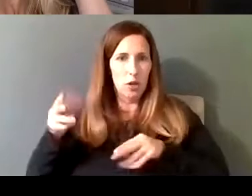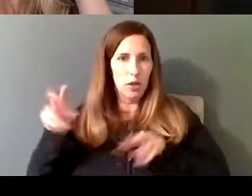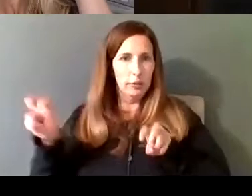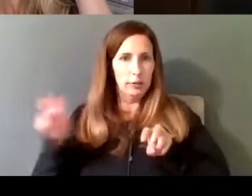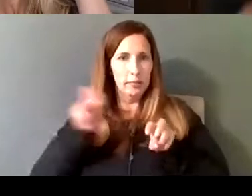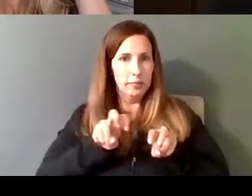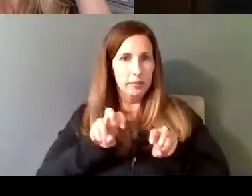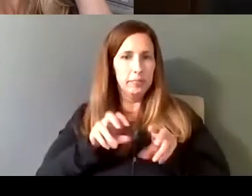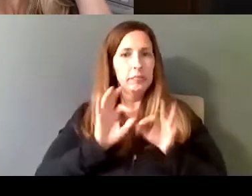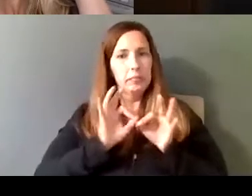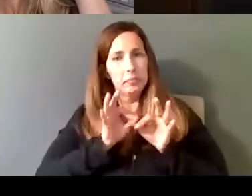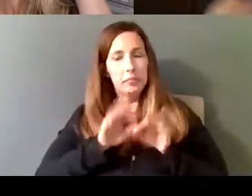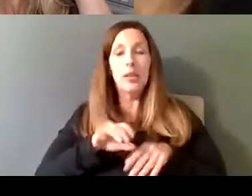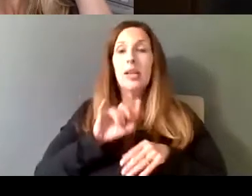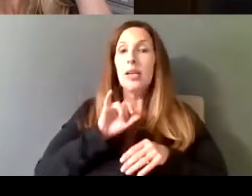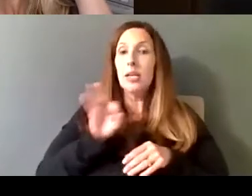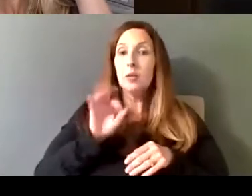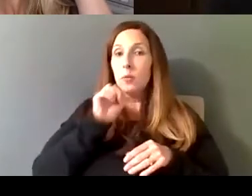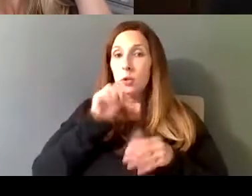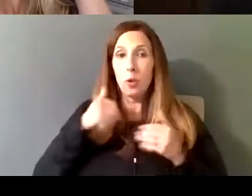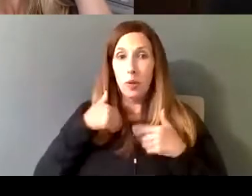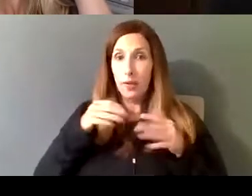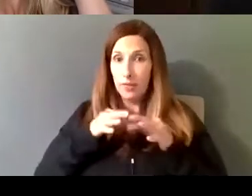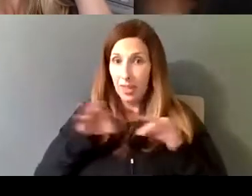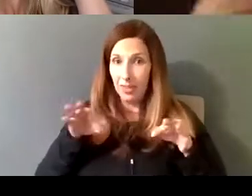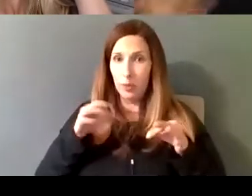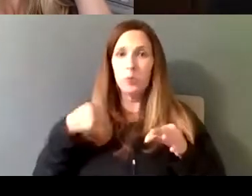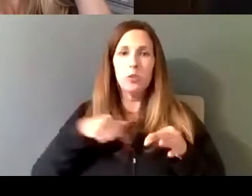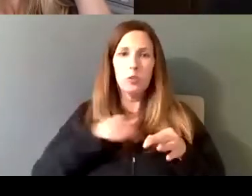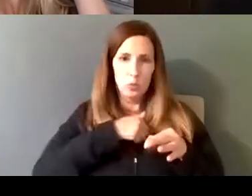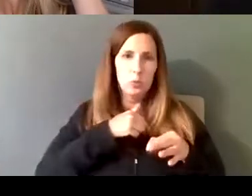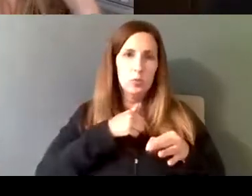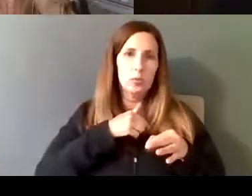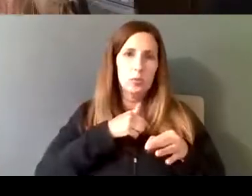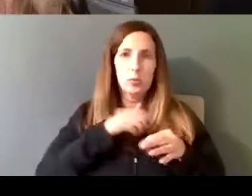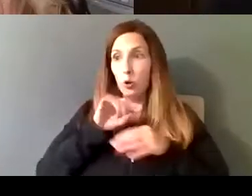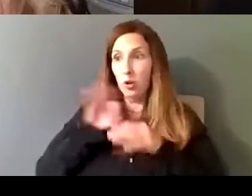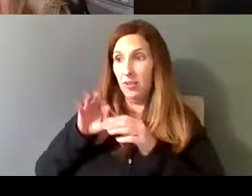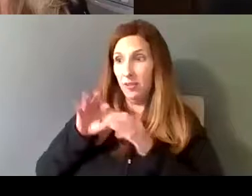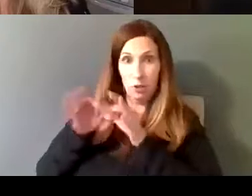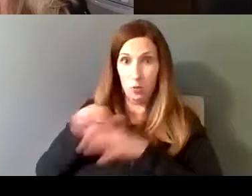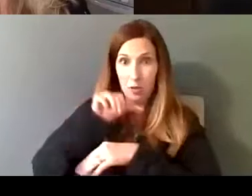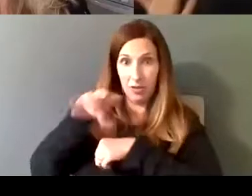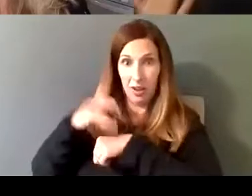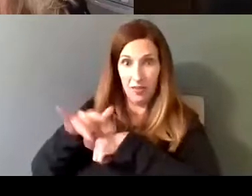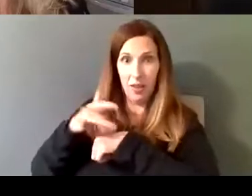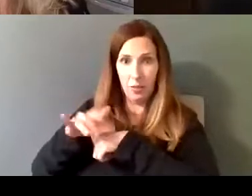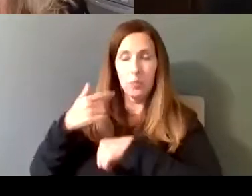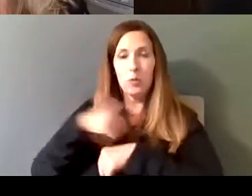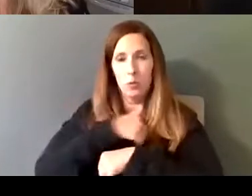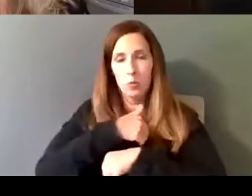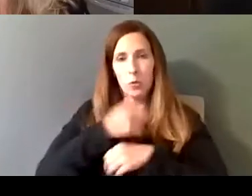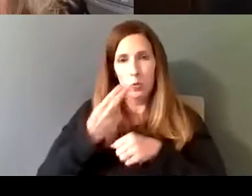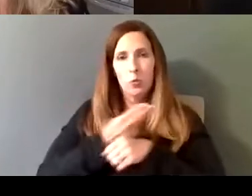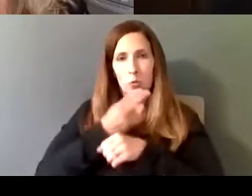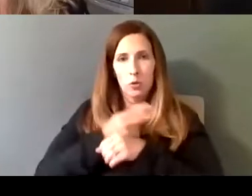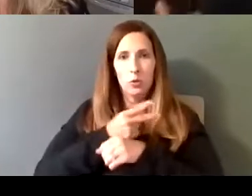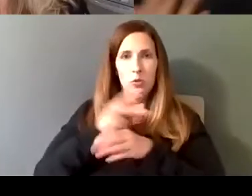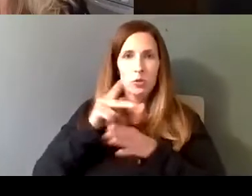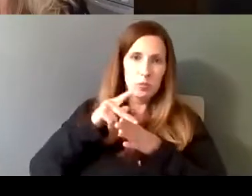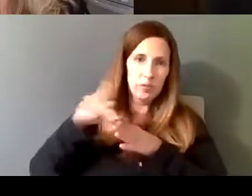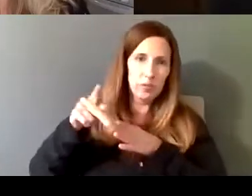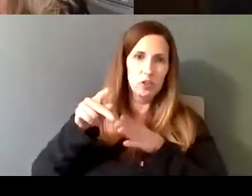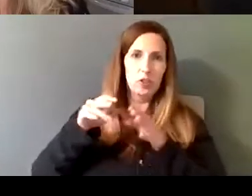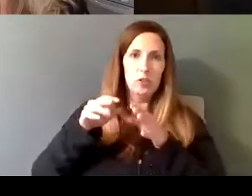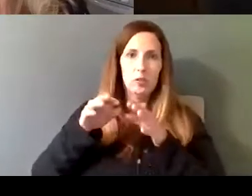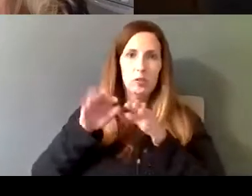And of course, when we don't have the language, we then will schedule, or when interpreters aren't available, we will use professional interpreting services